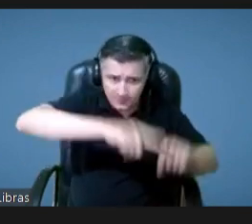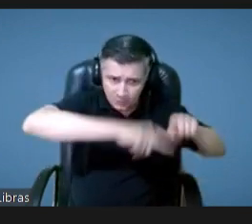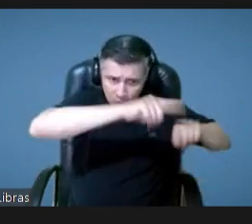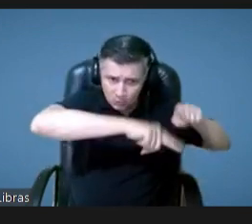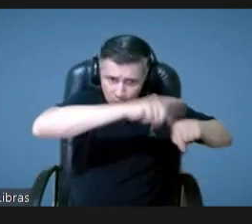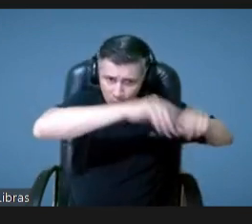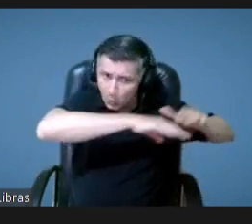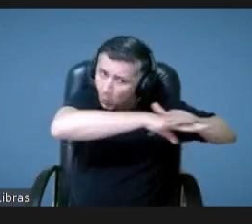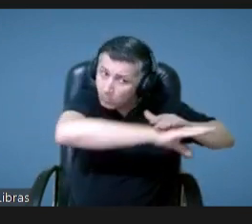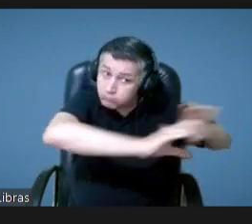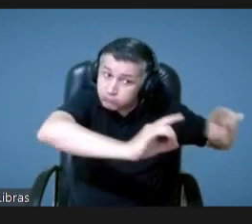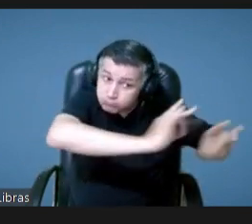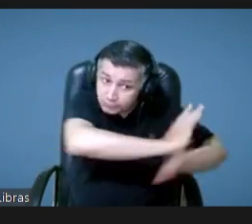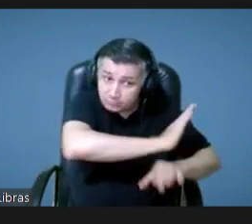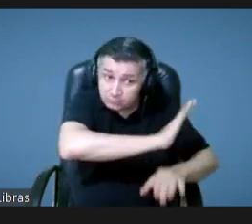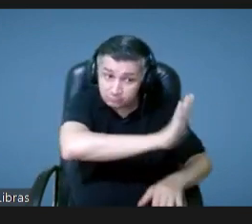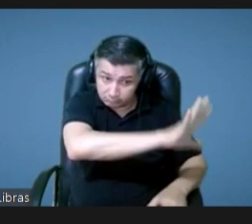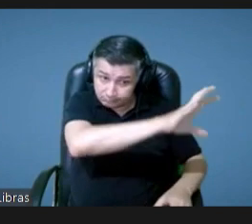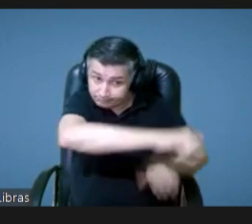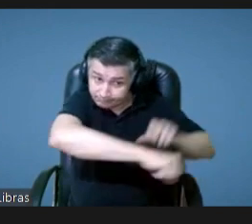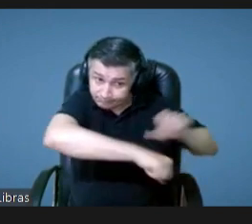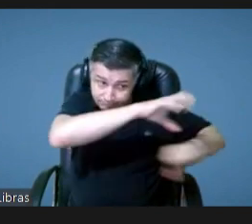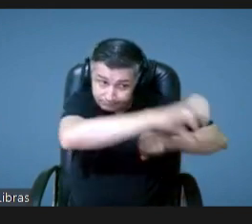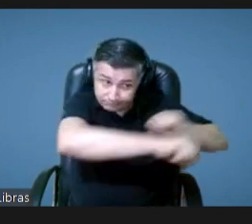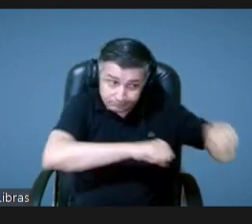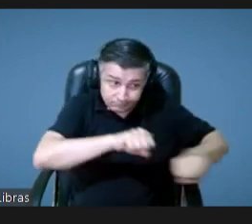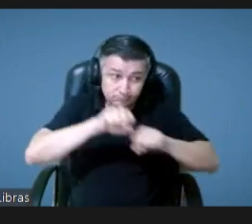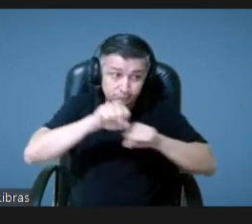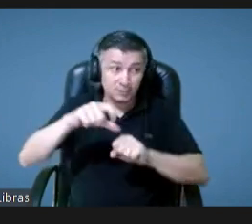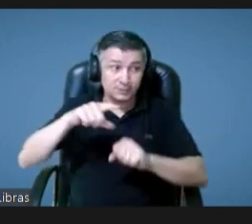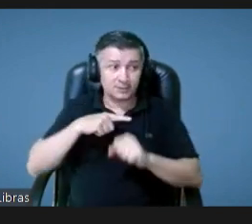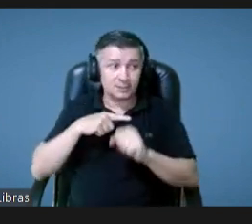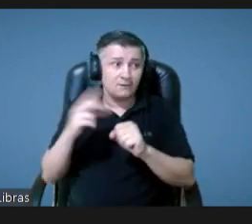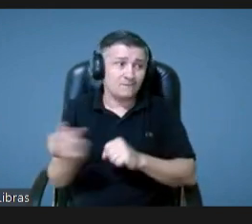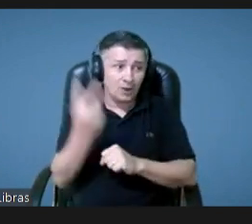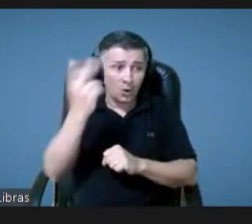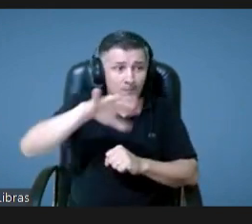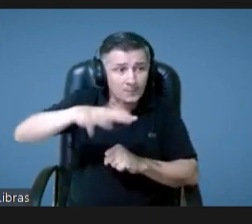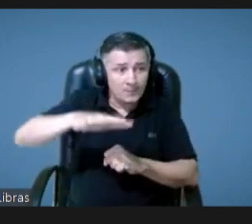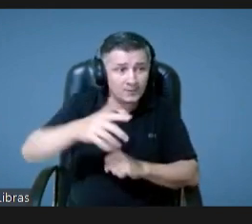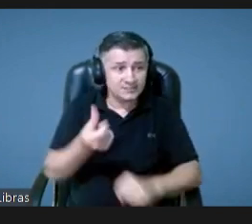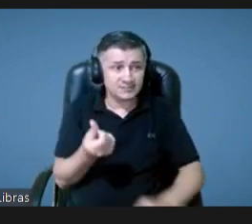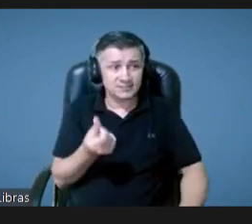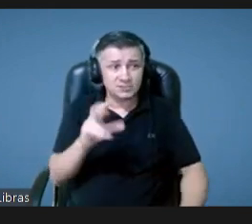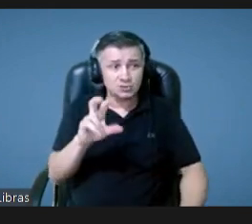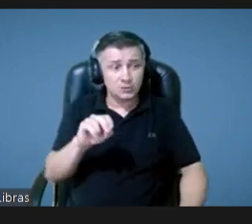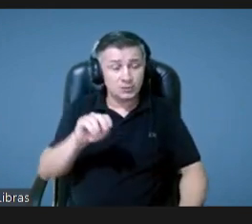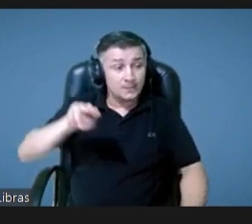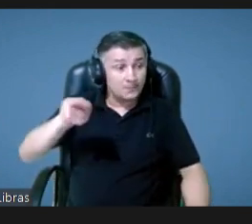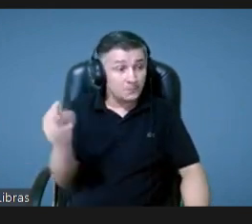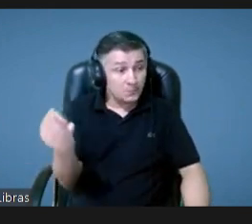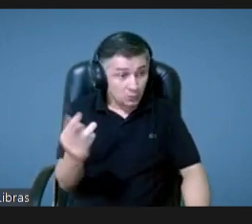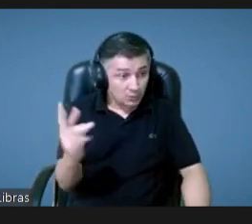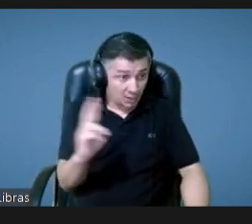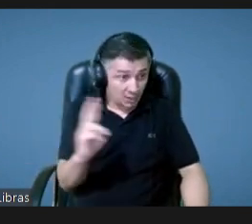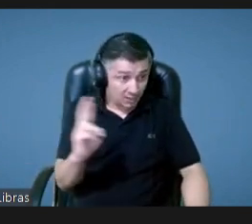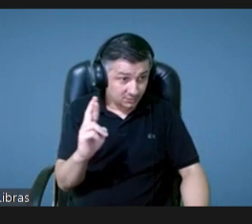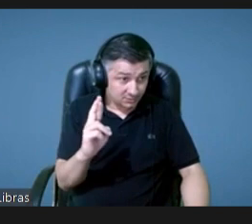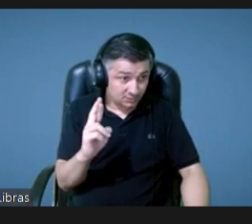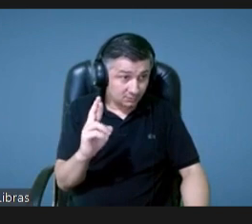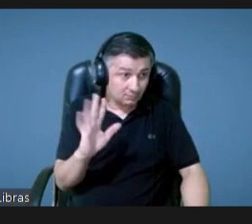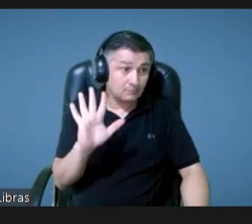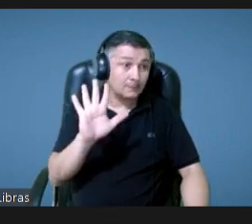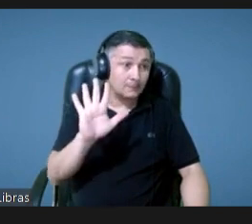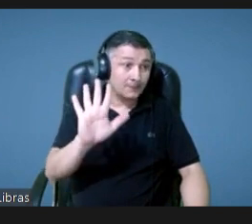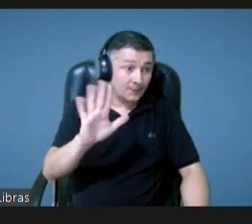take 20,000 square meters of finished products, approximately